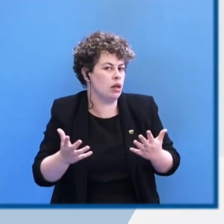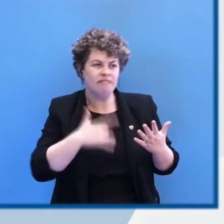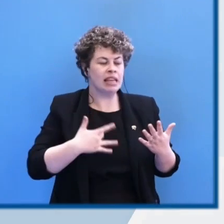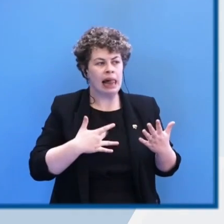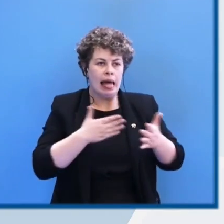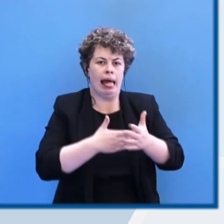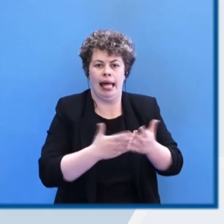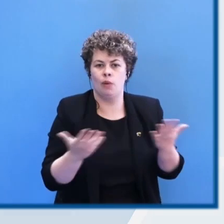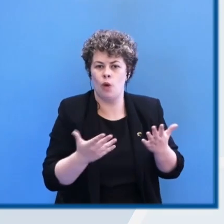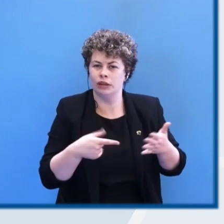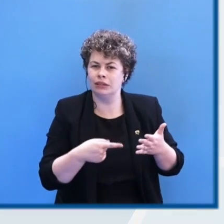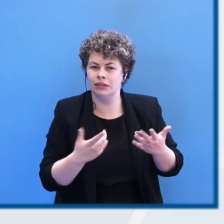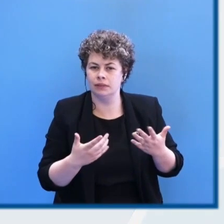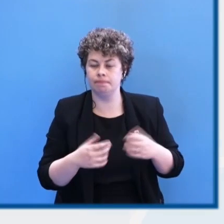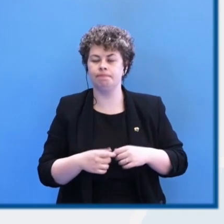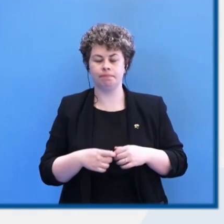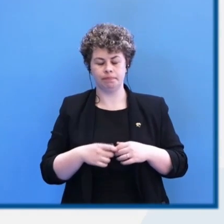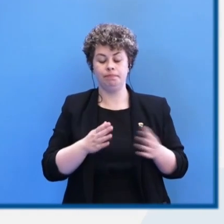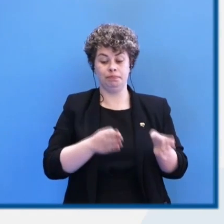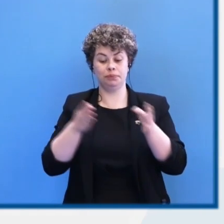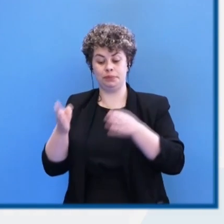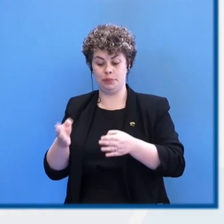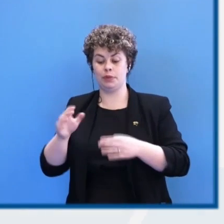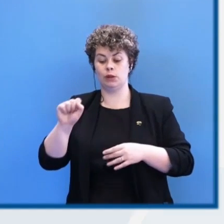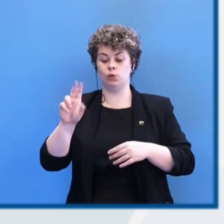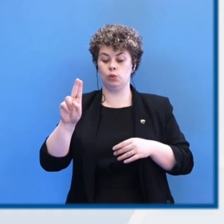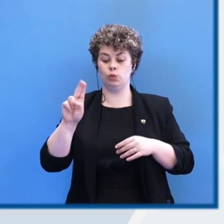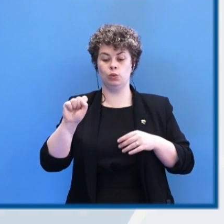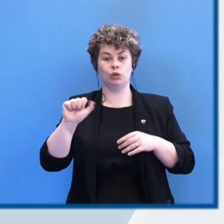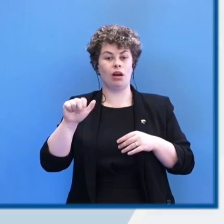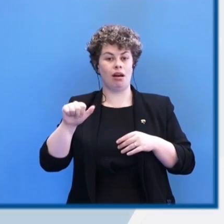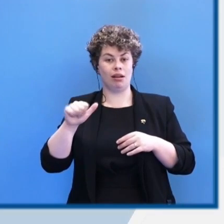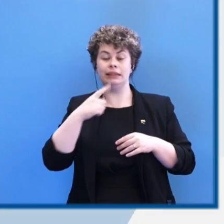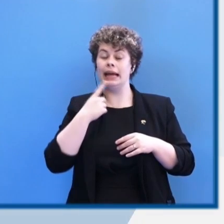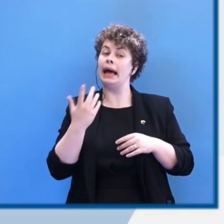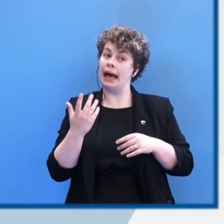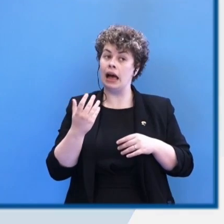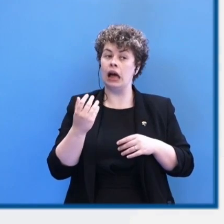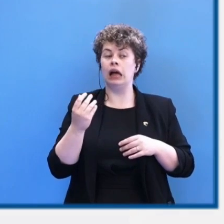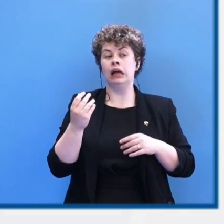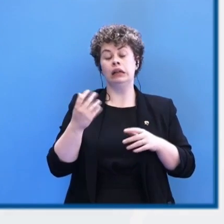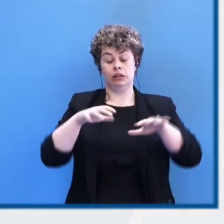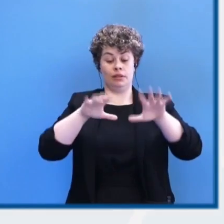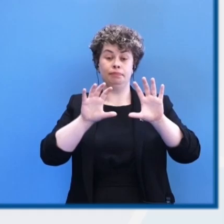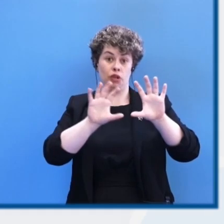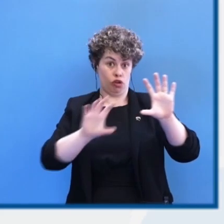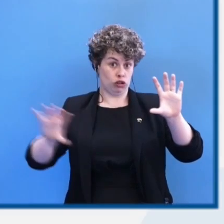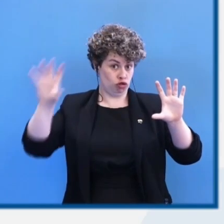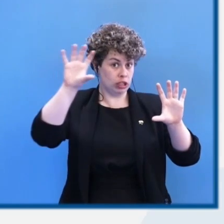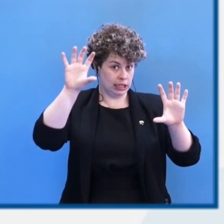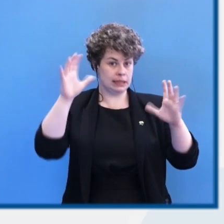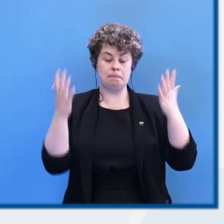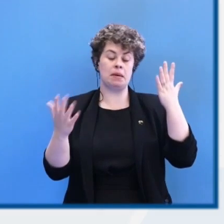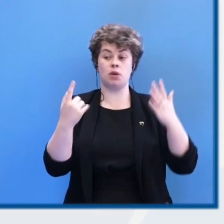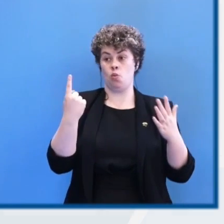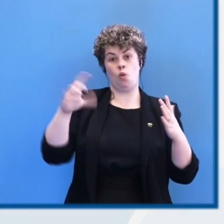I think, especially when it comes to response, even though some of the countries, if for example, a country